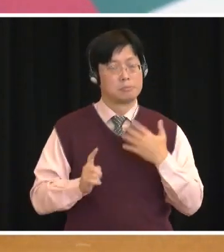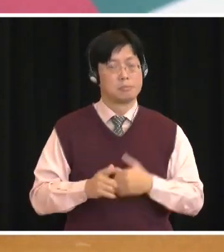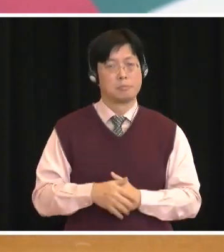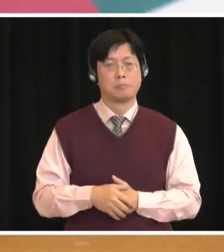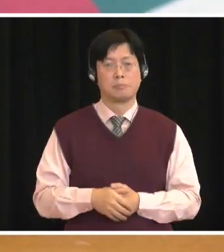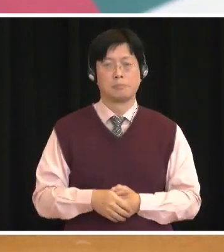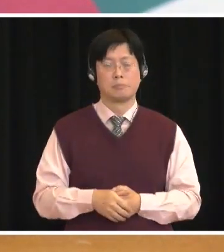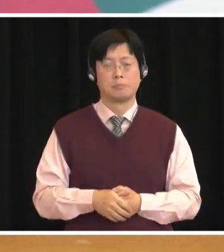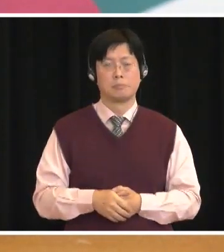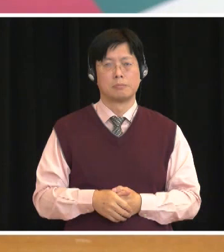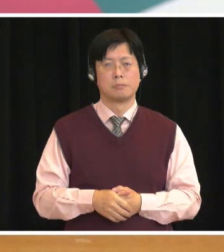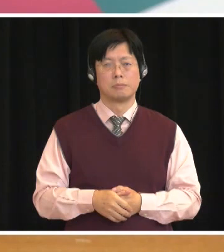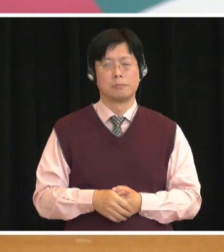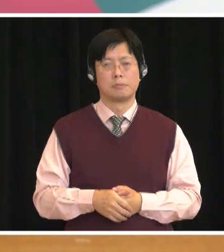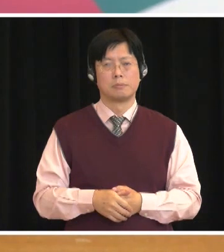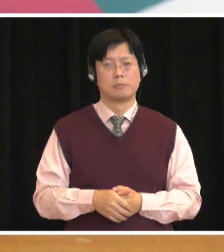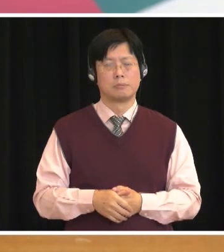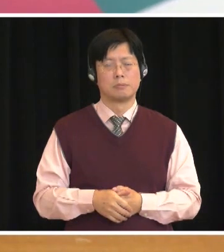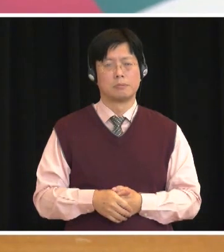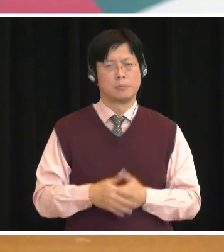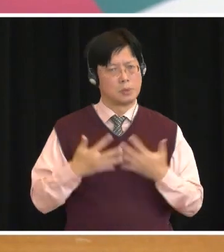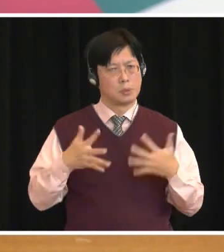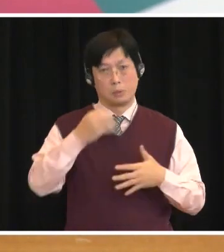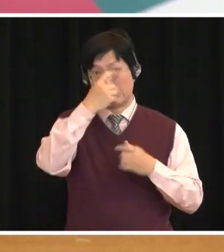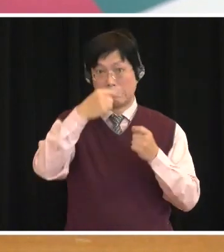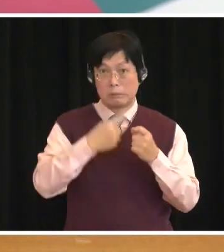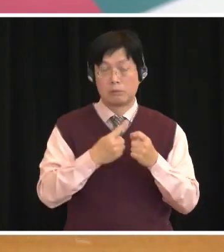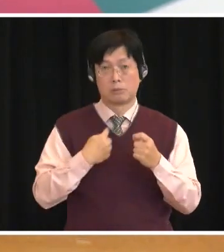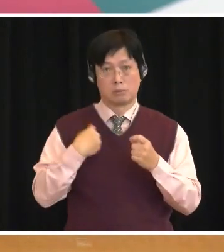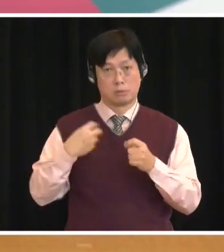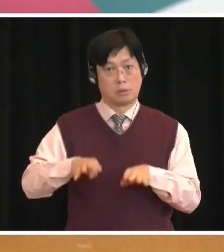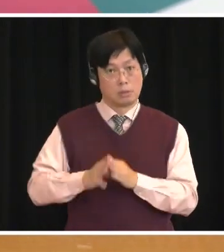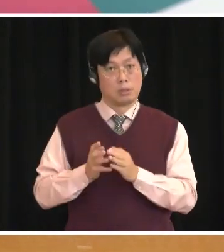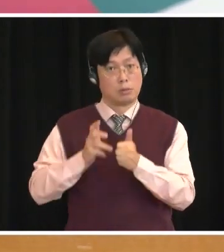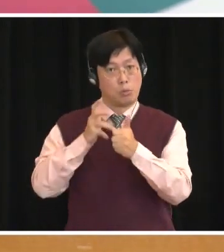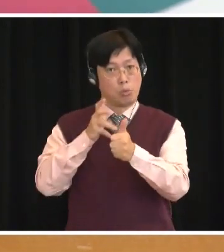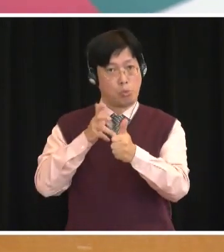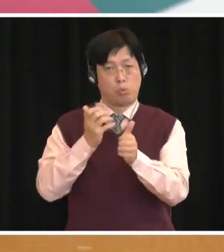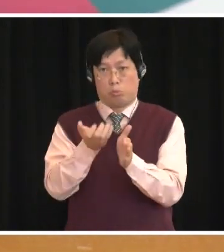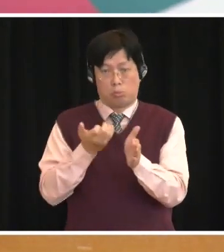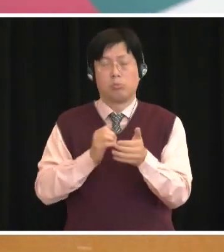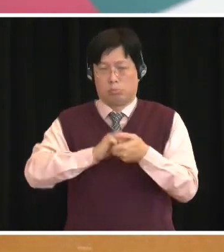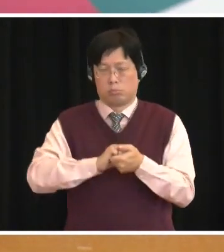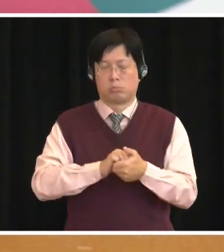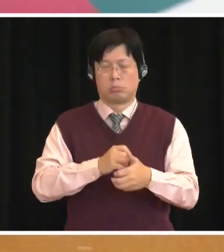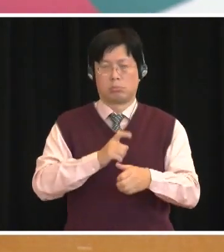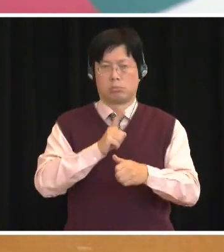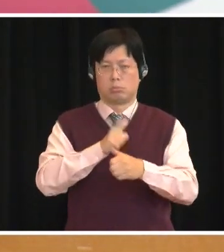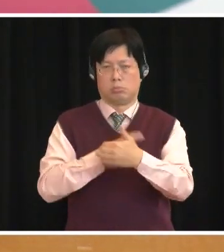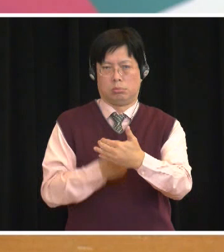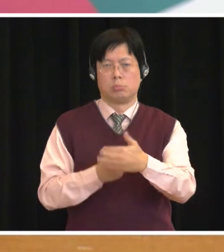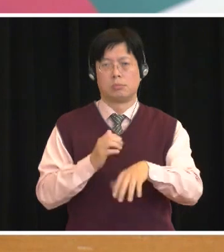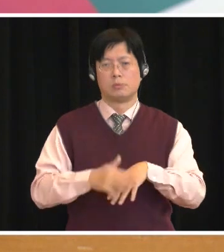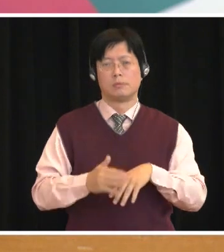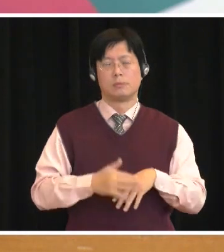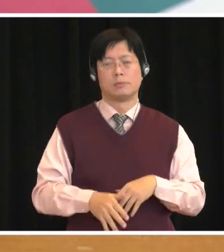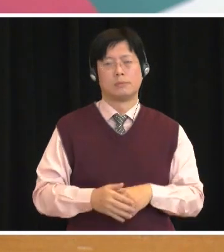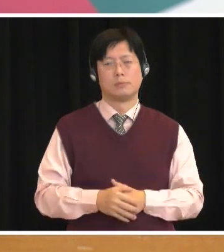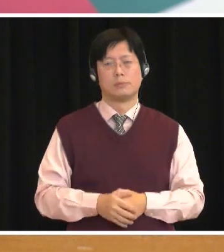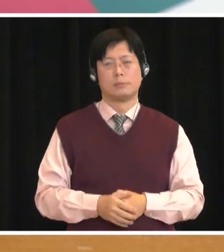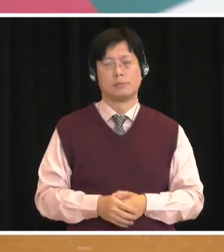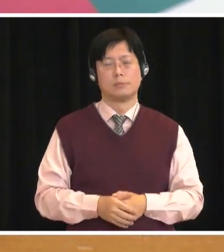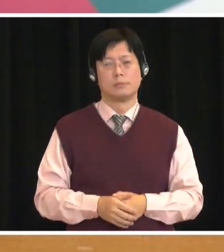detained before going to trial, in fact, do not end up with a